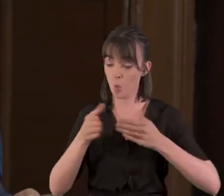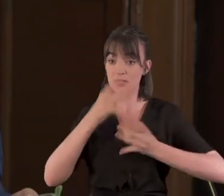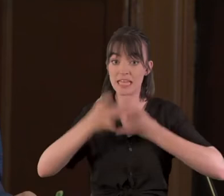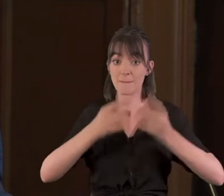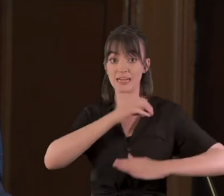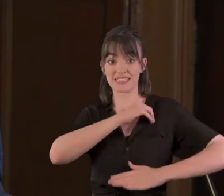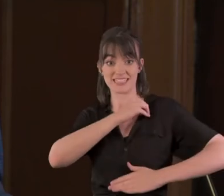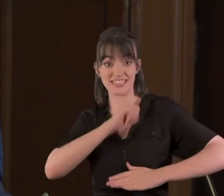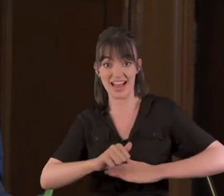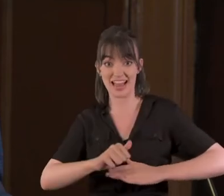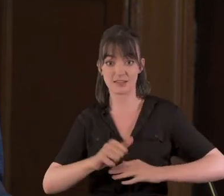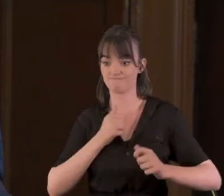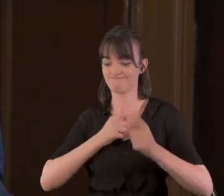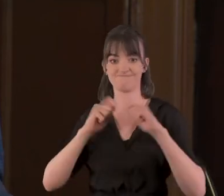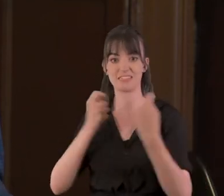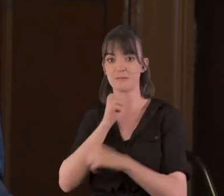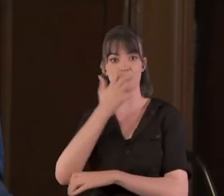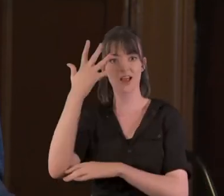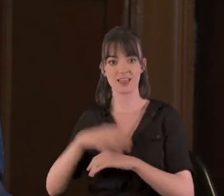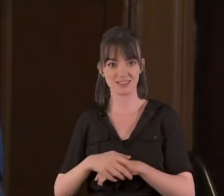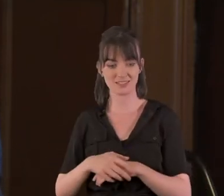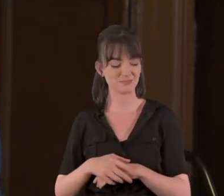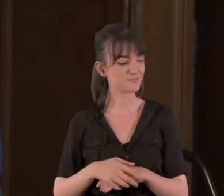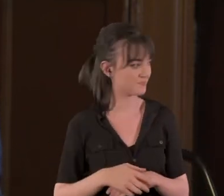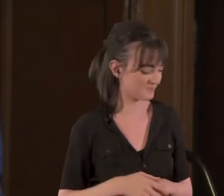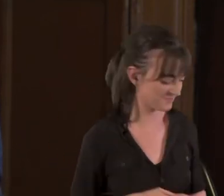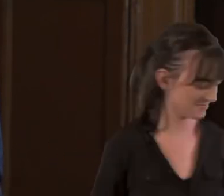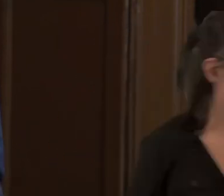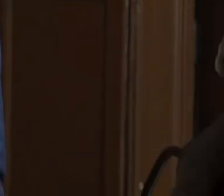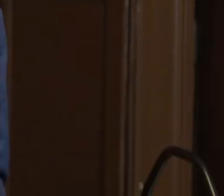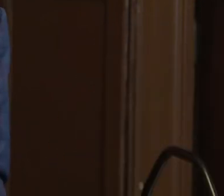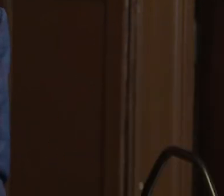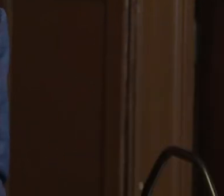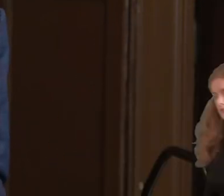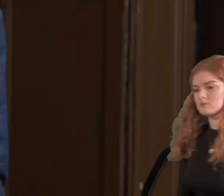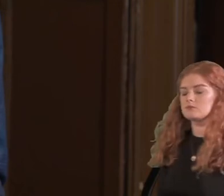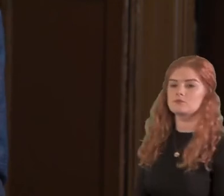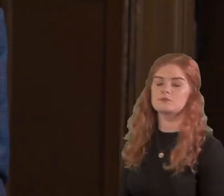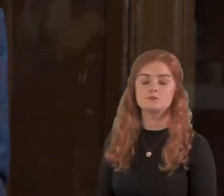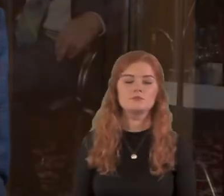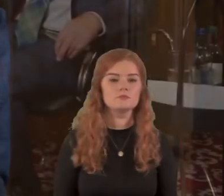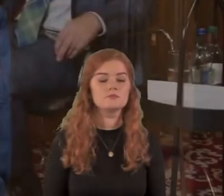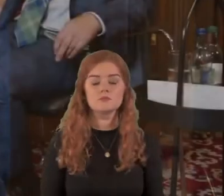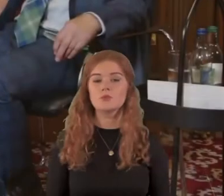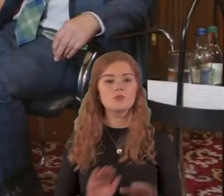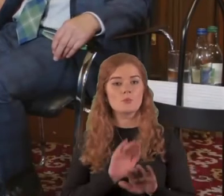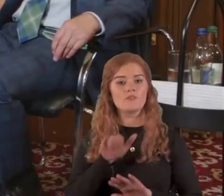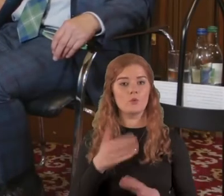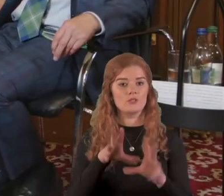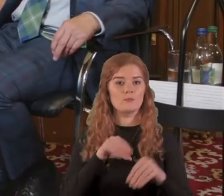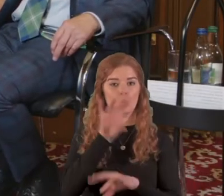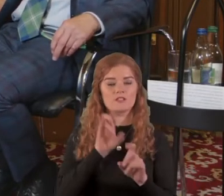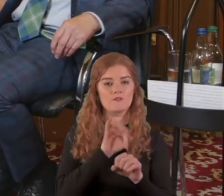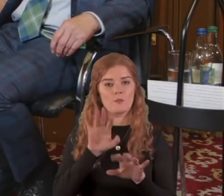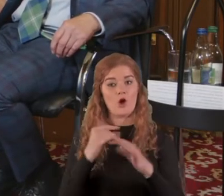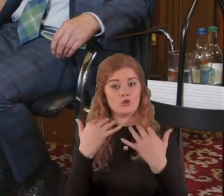they haven't taken in. Just to, before we go to questions from our audience and from our virtual audience as well, when you talk about